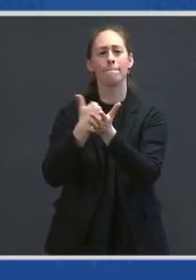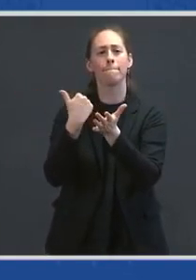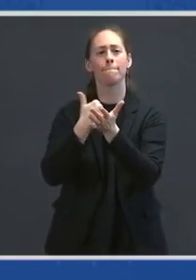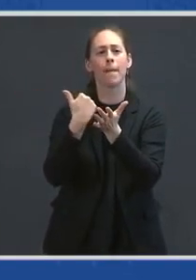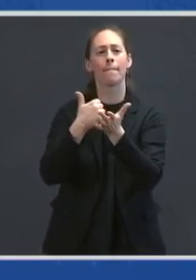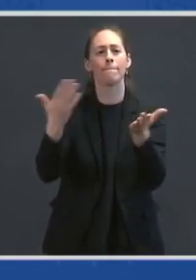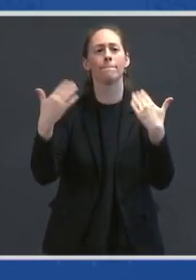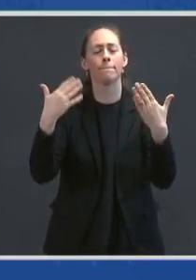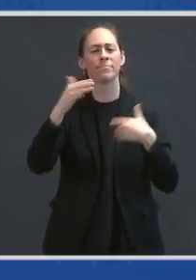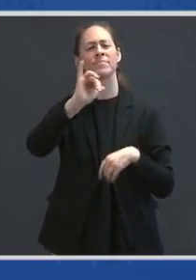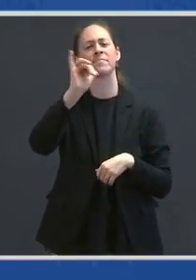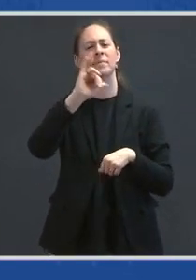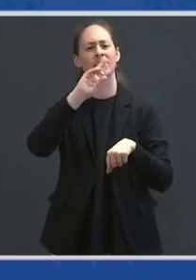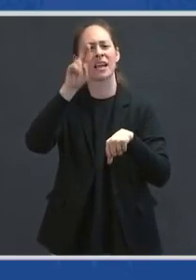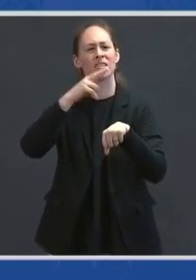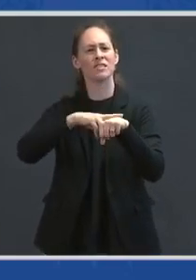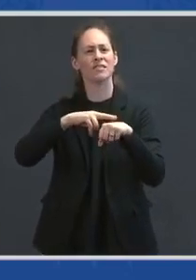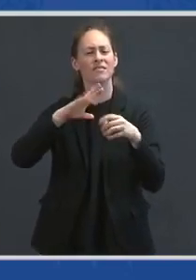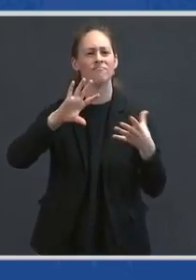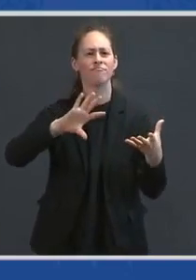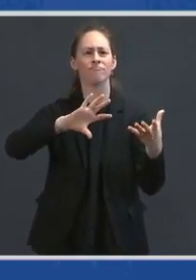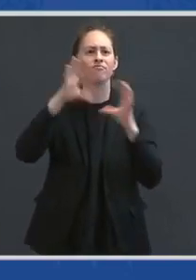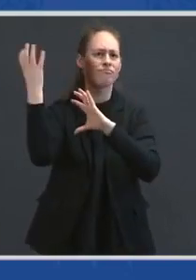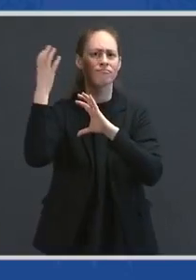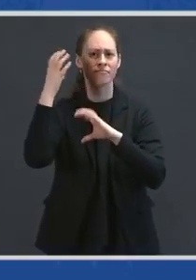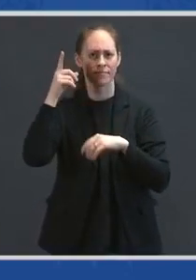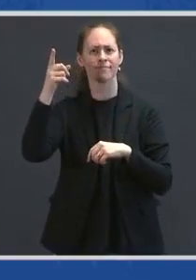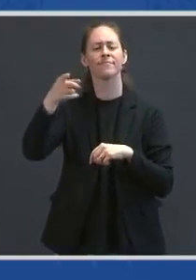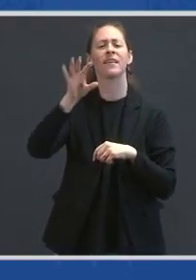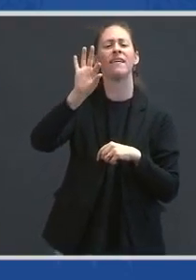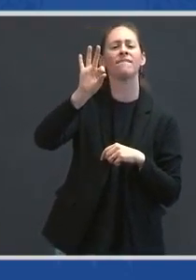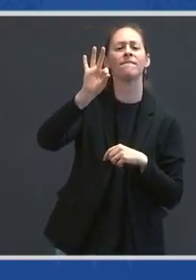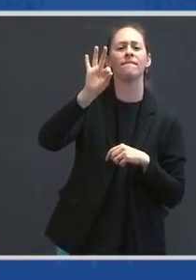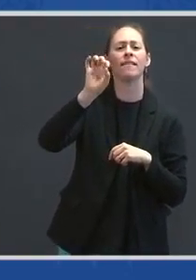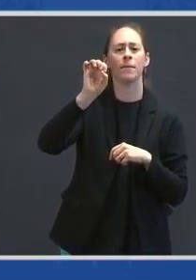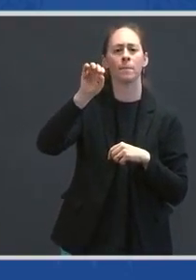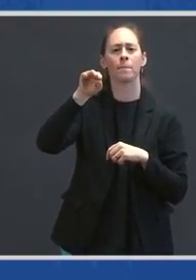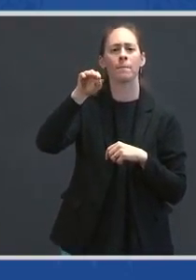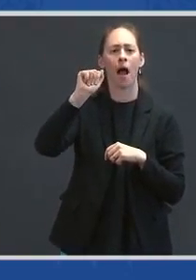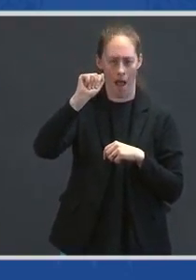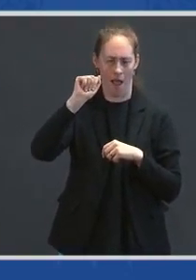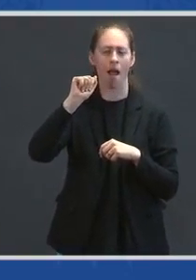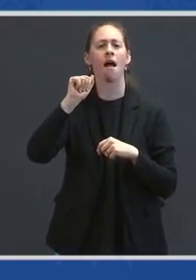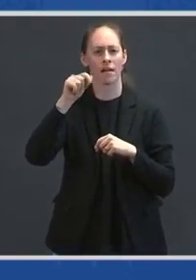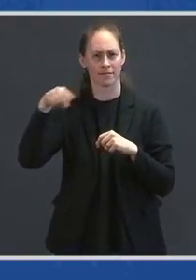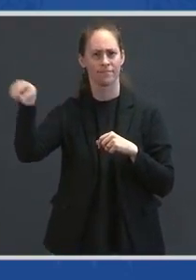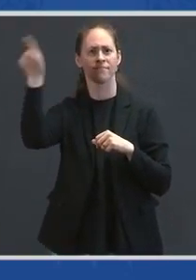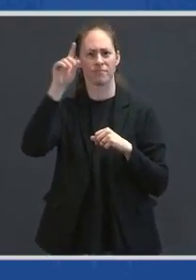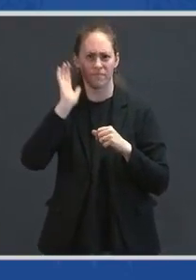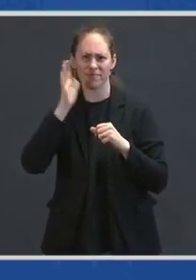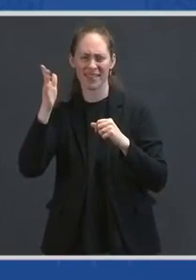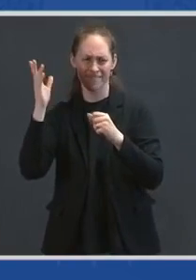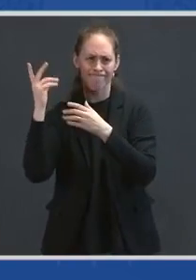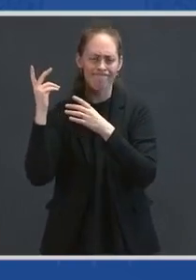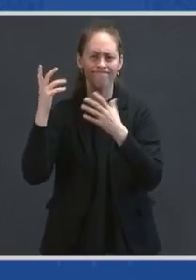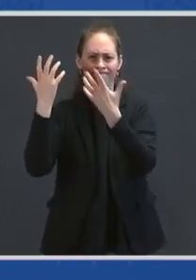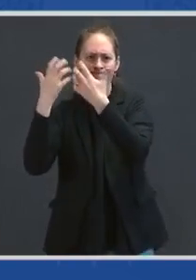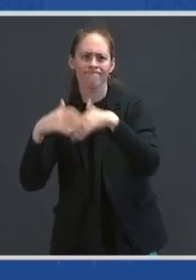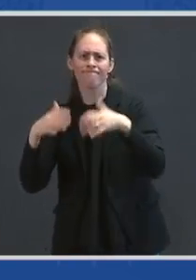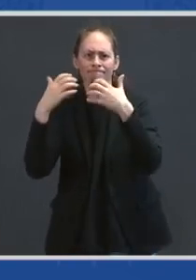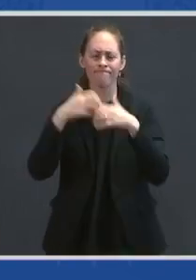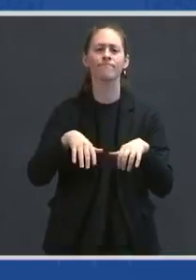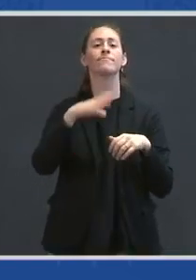Emergency Management Agency, FEMA. And we commissioned our commission corps from the Department of Health and